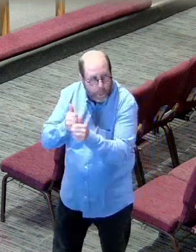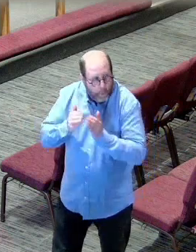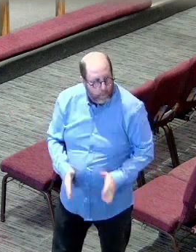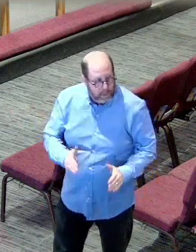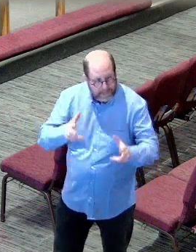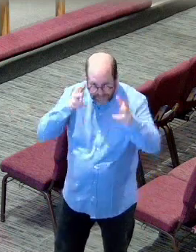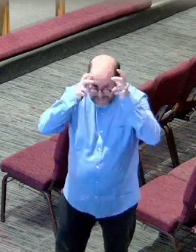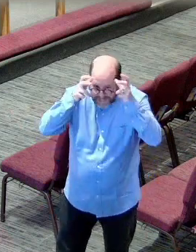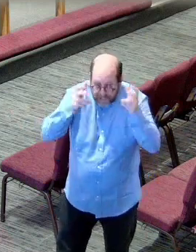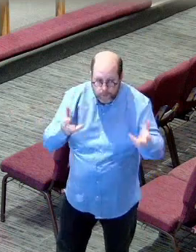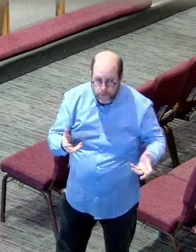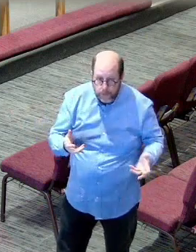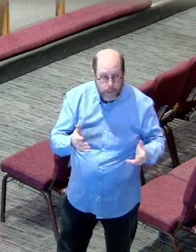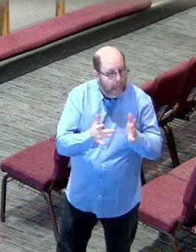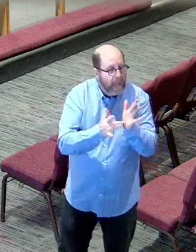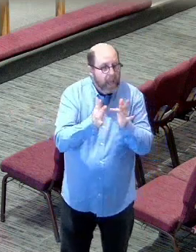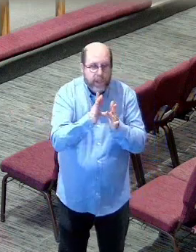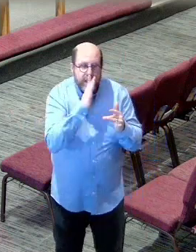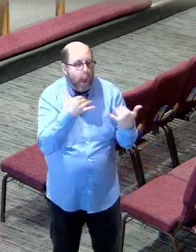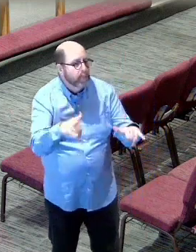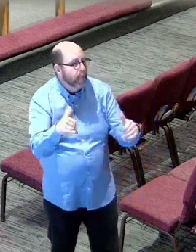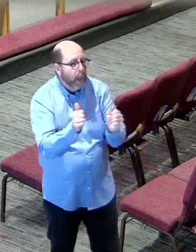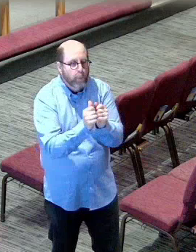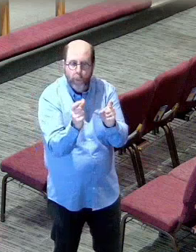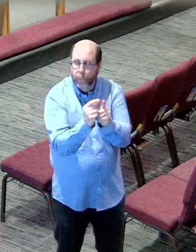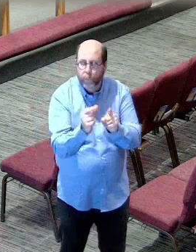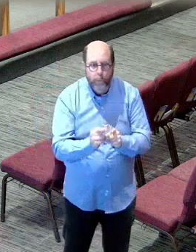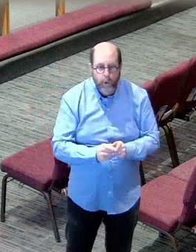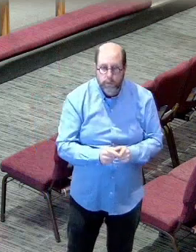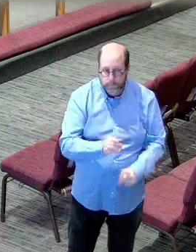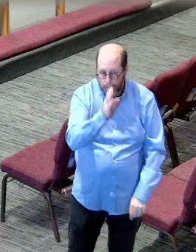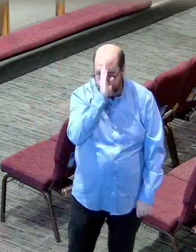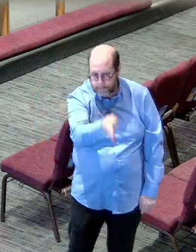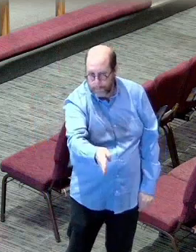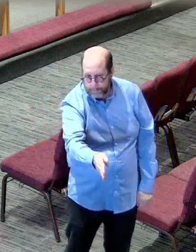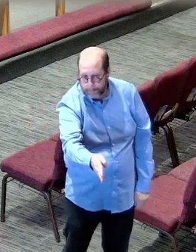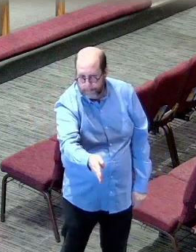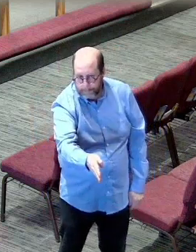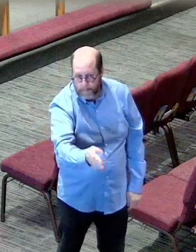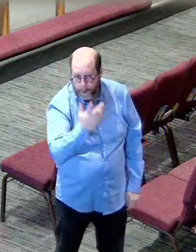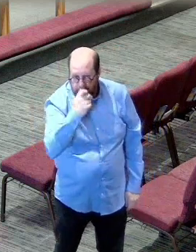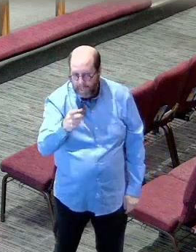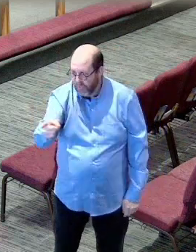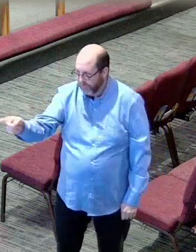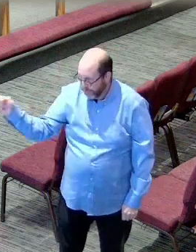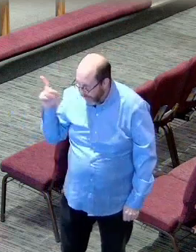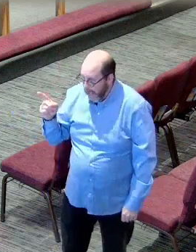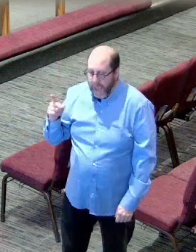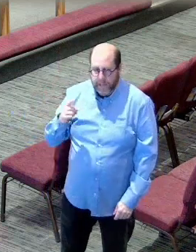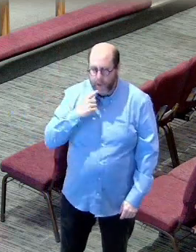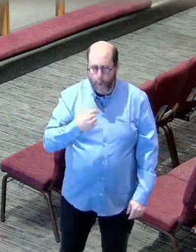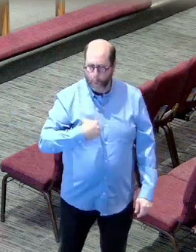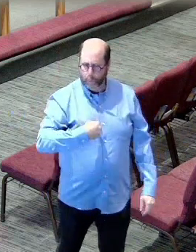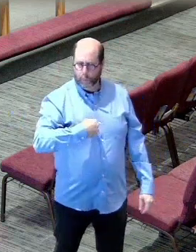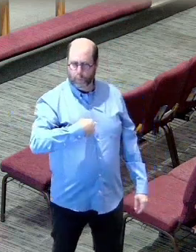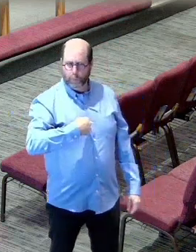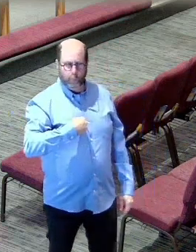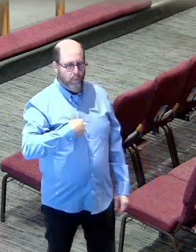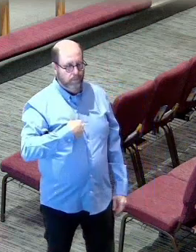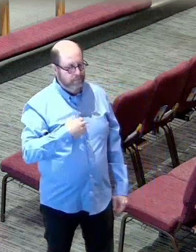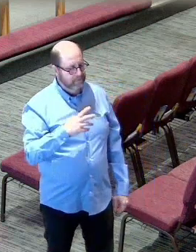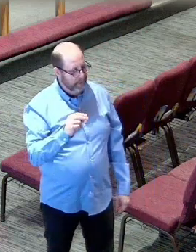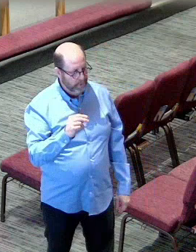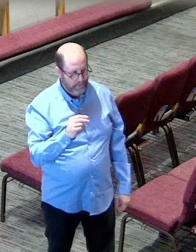Jesus did not mince any words when he spoke with those who relied upon themselves and rejected him and his